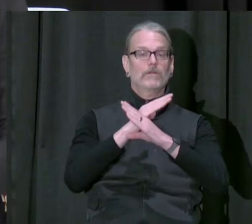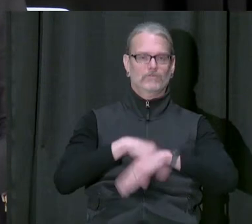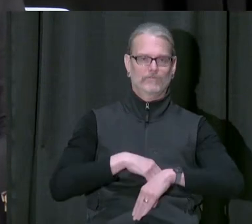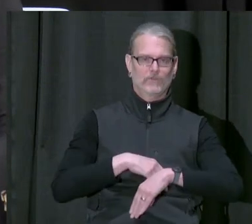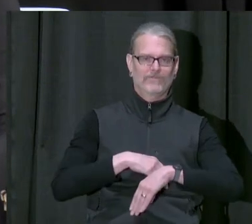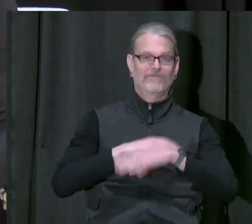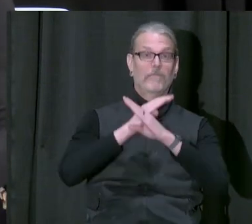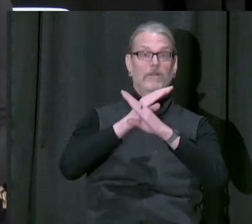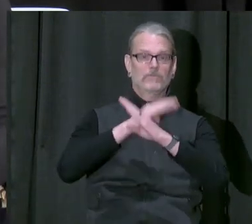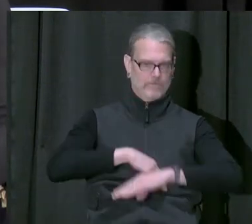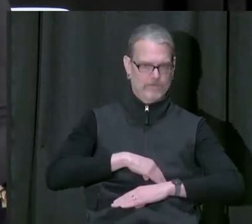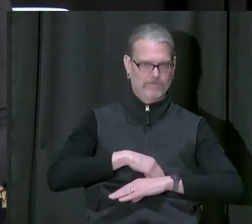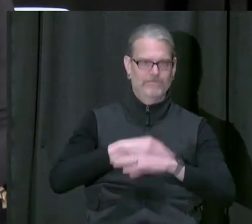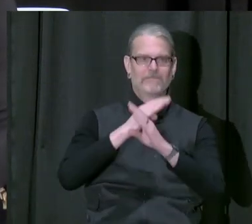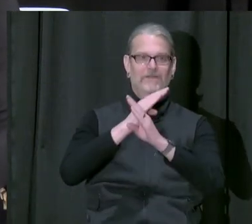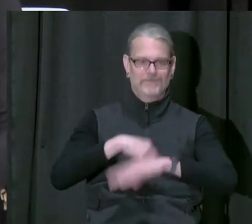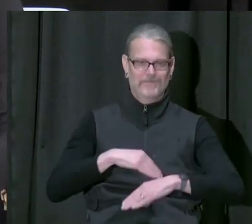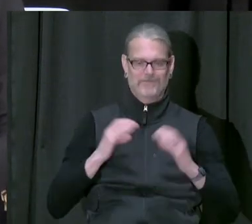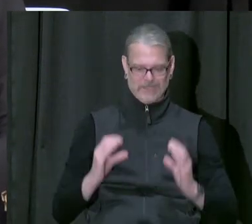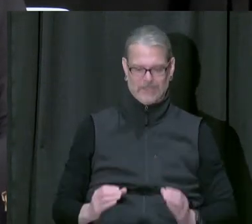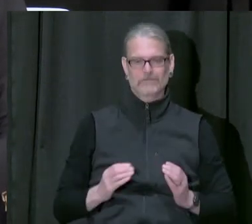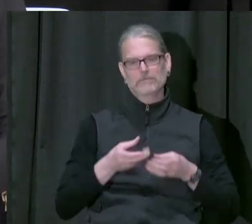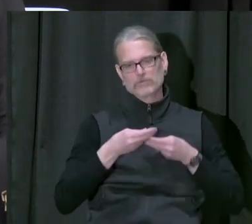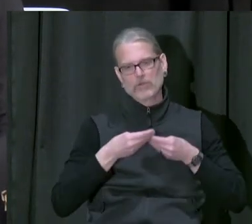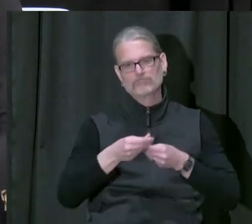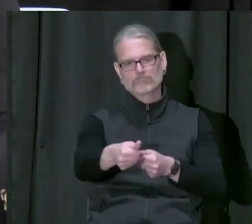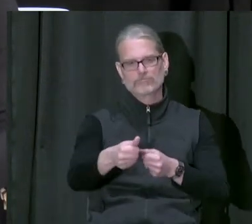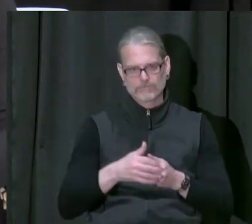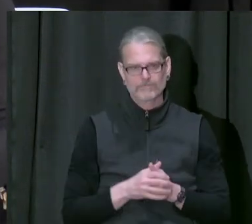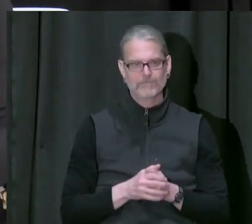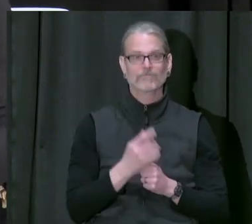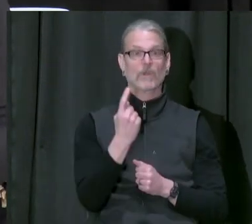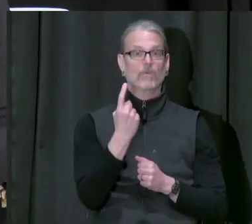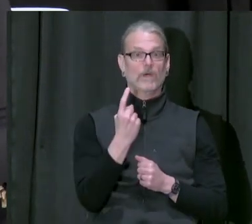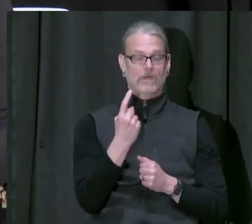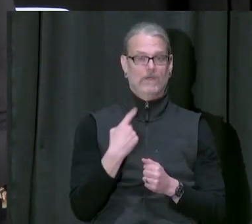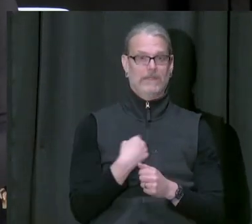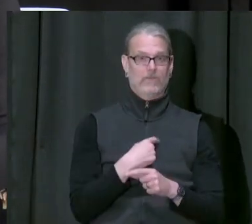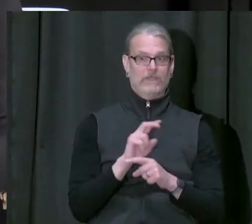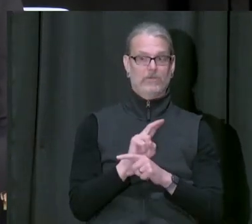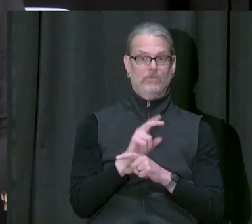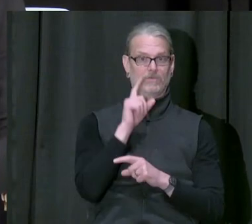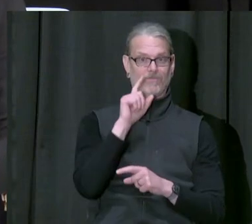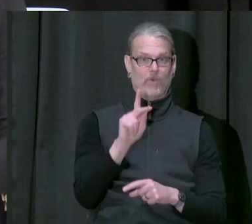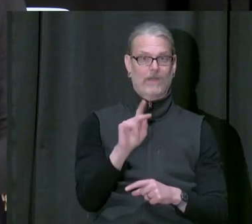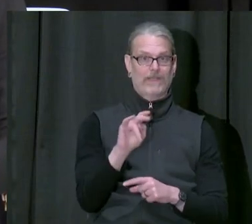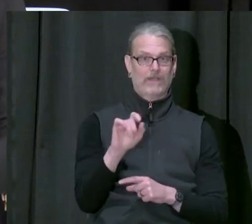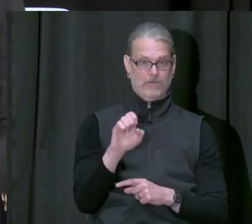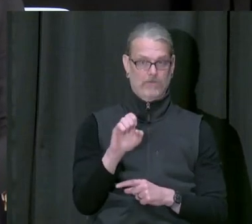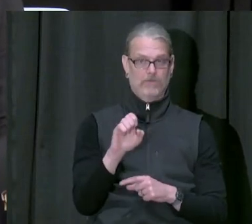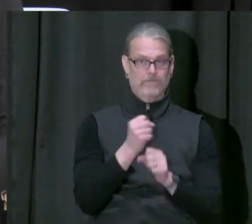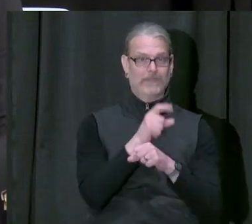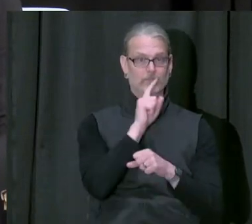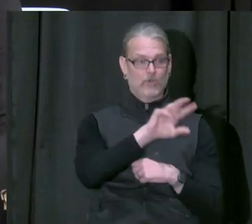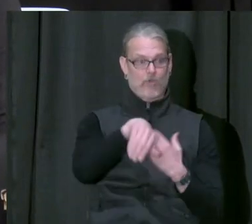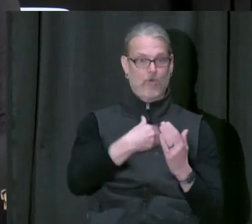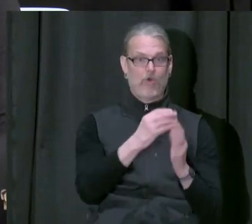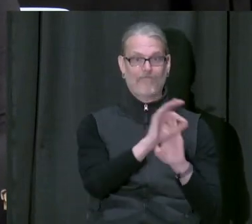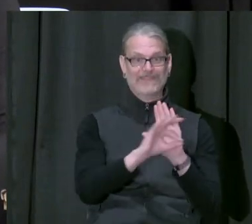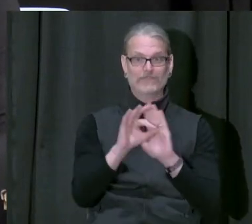the customer experience. One of the mechanisms that we utilize for Kindle to ensure that all features